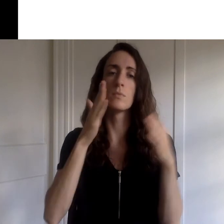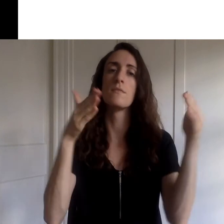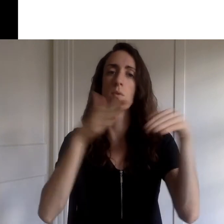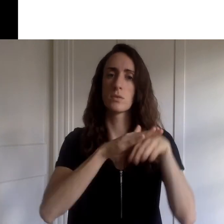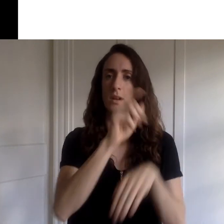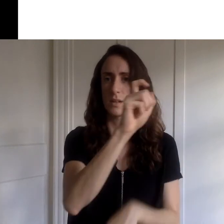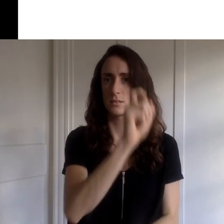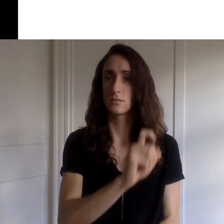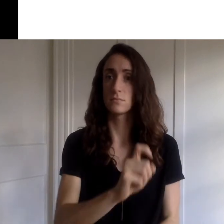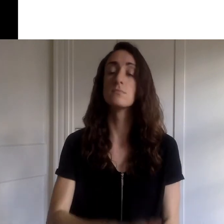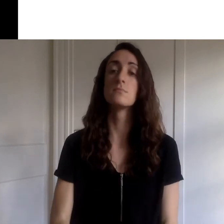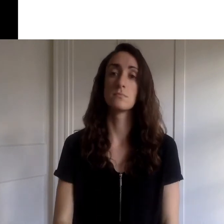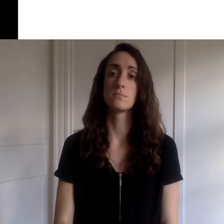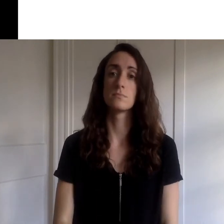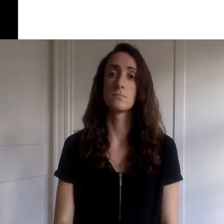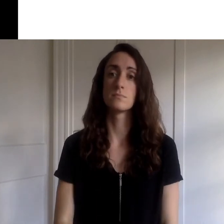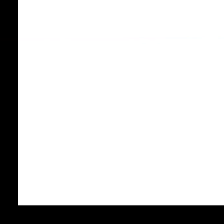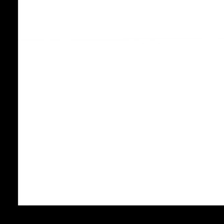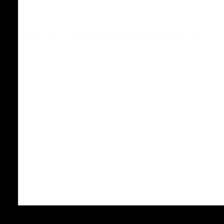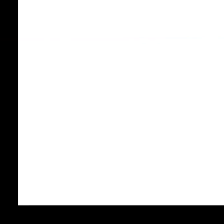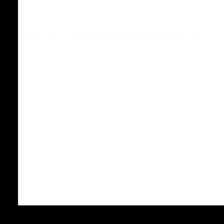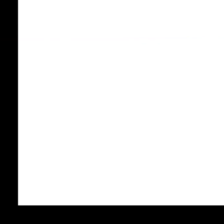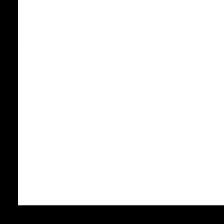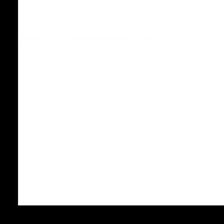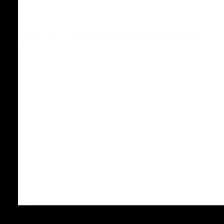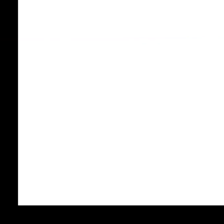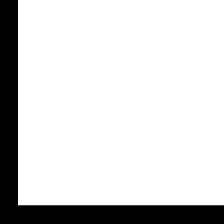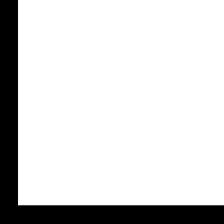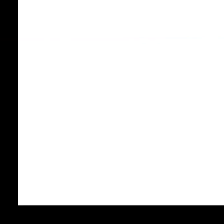working with the x coefficients.